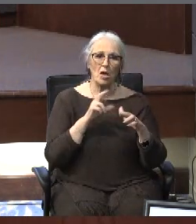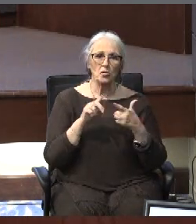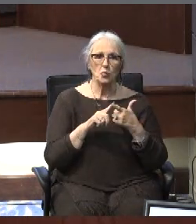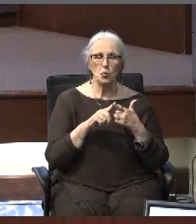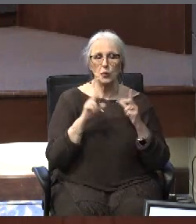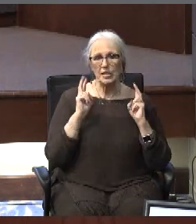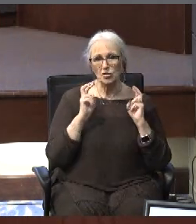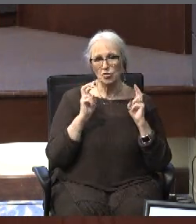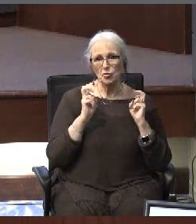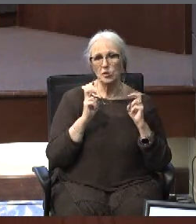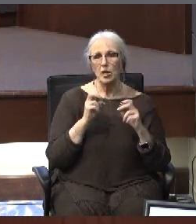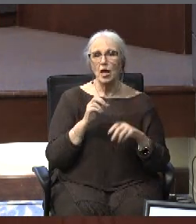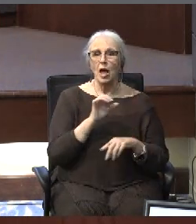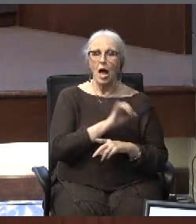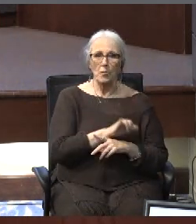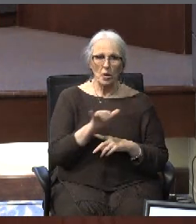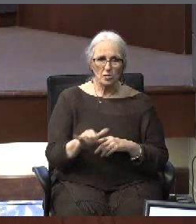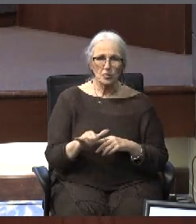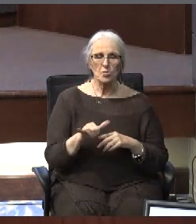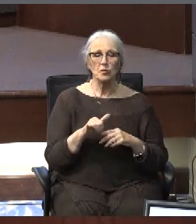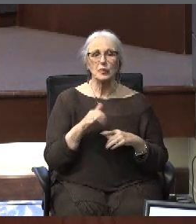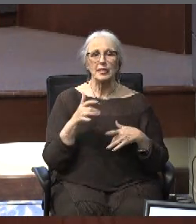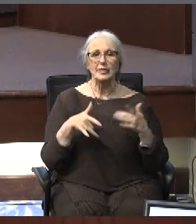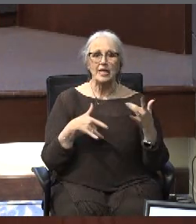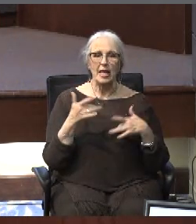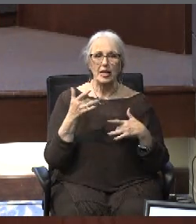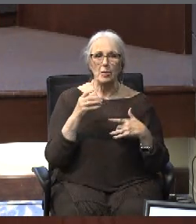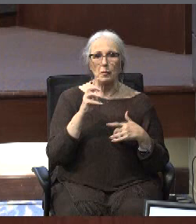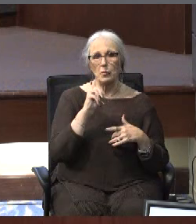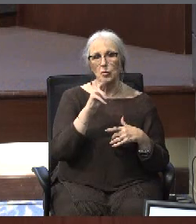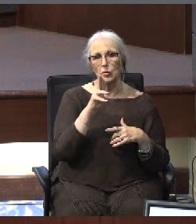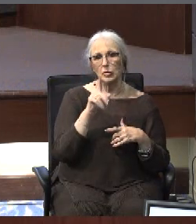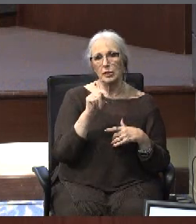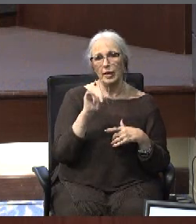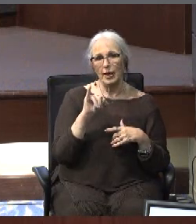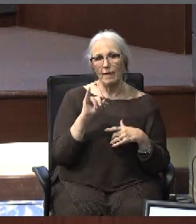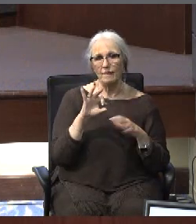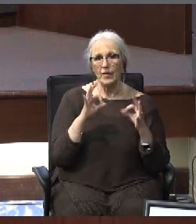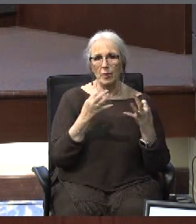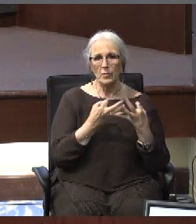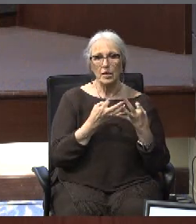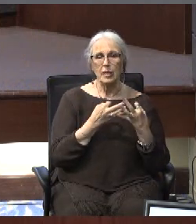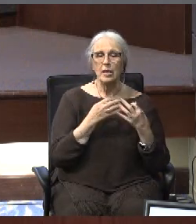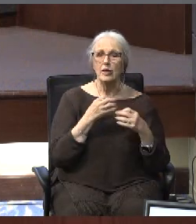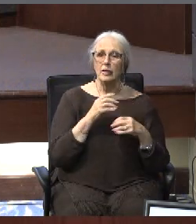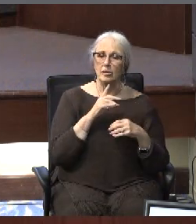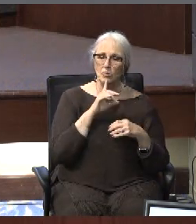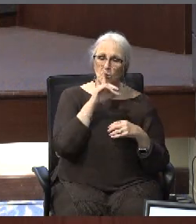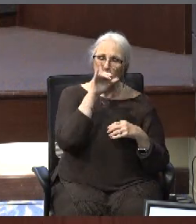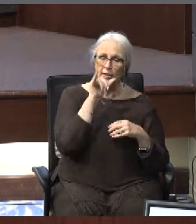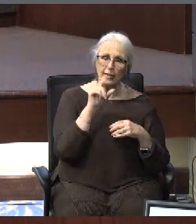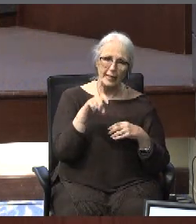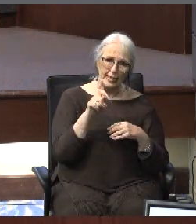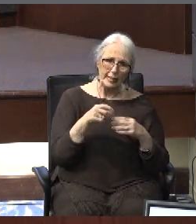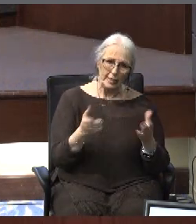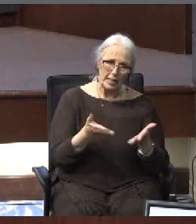issues. I'm also excited about the multifamily inspection program you're talking about, which I think is greatly needed here.